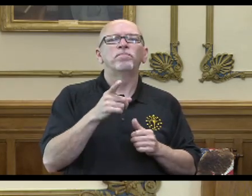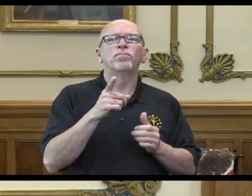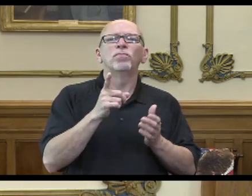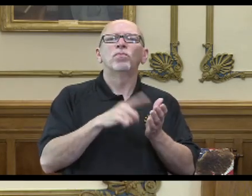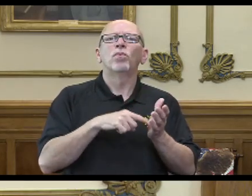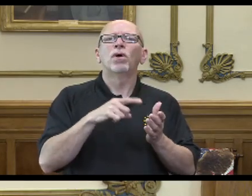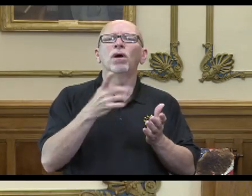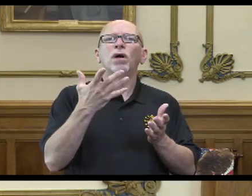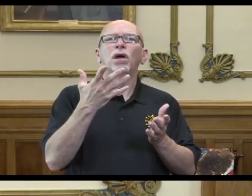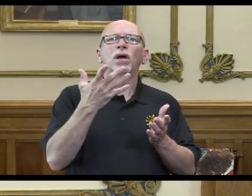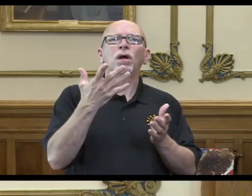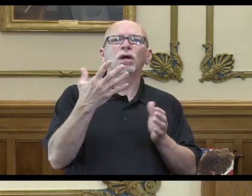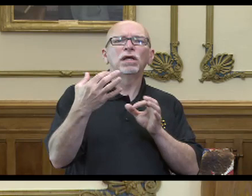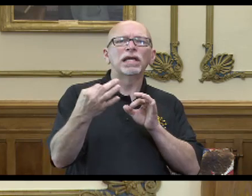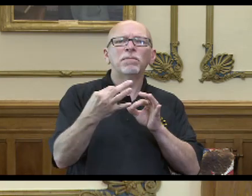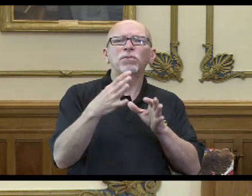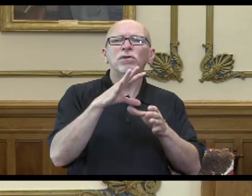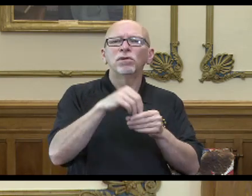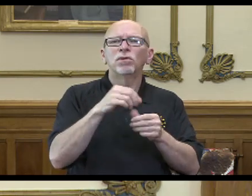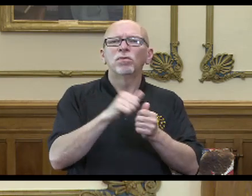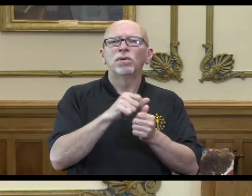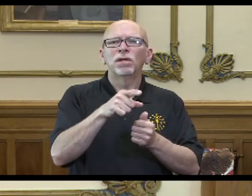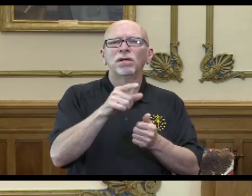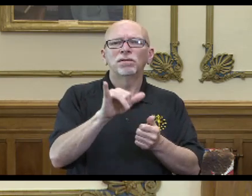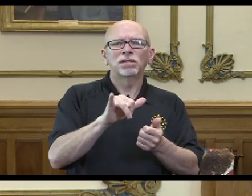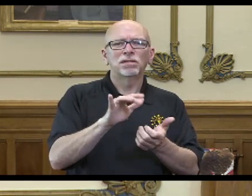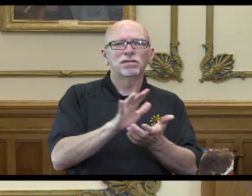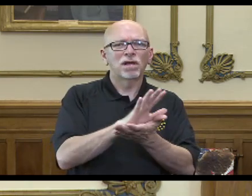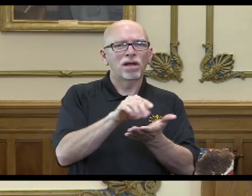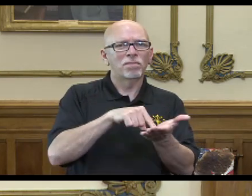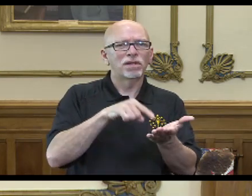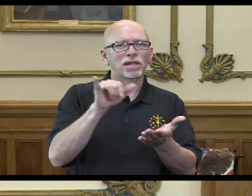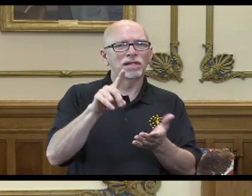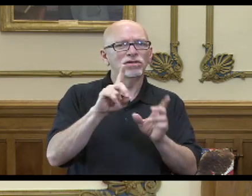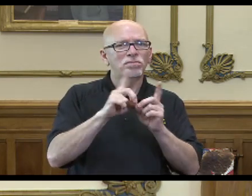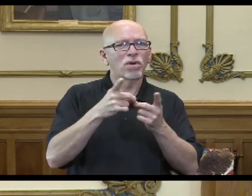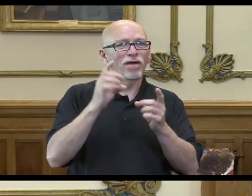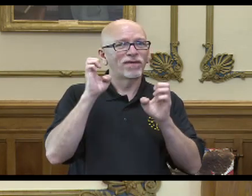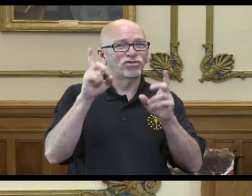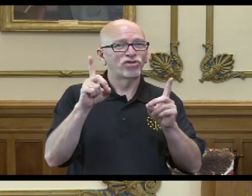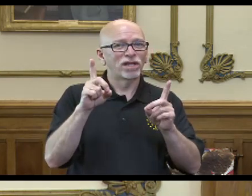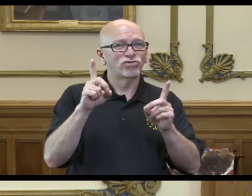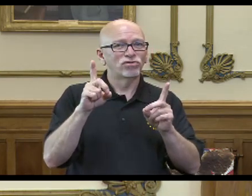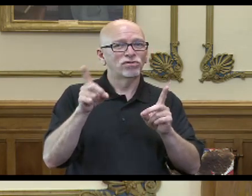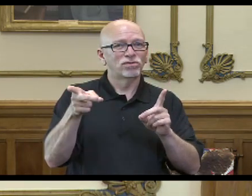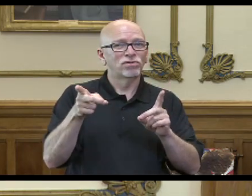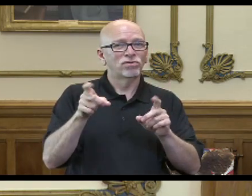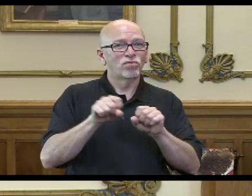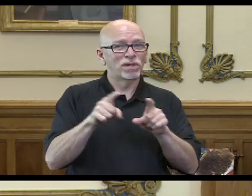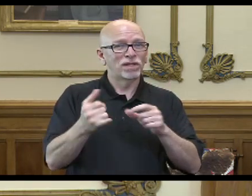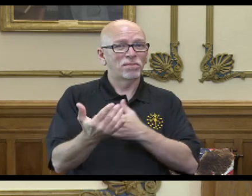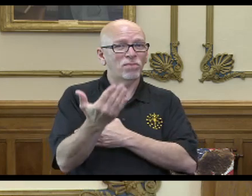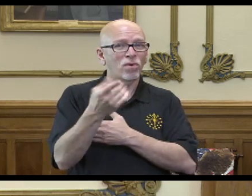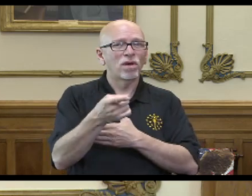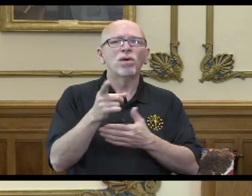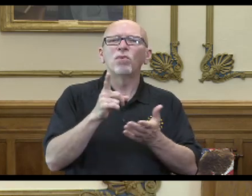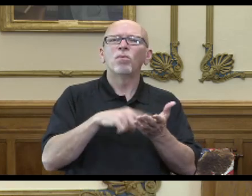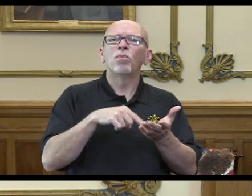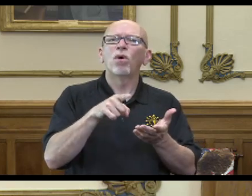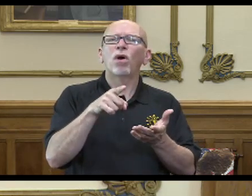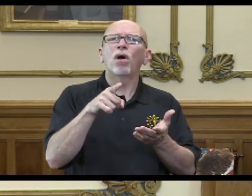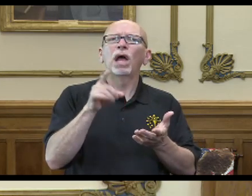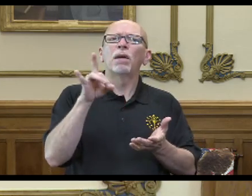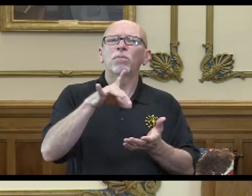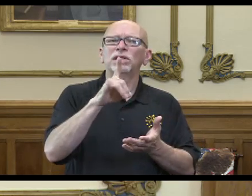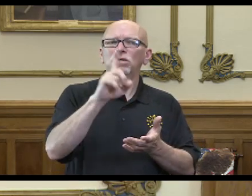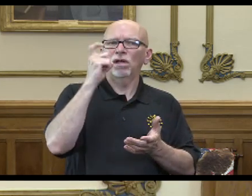input regarding the document that the Indiana Department of Education released this morning? What input did the